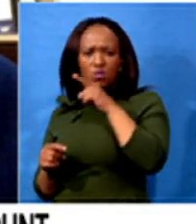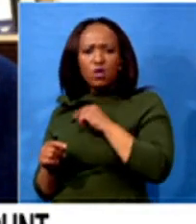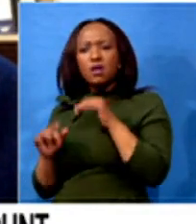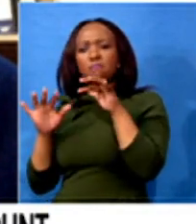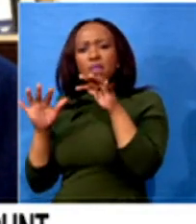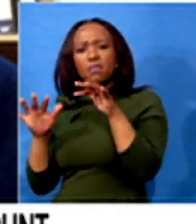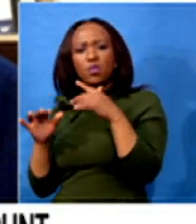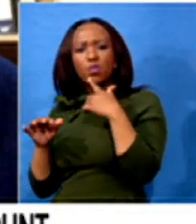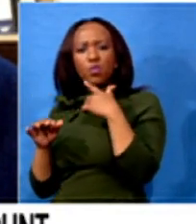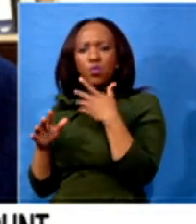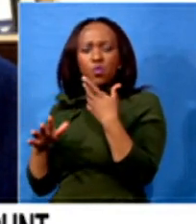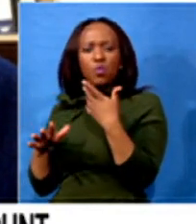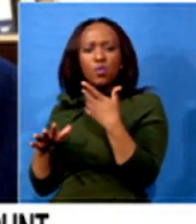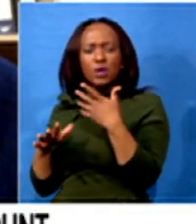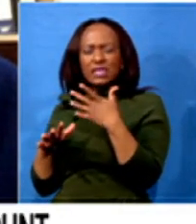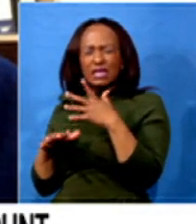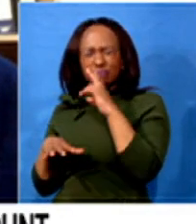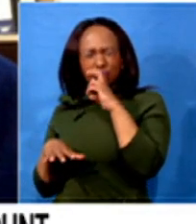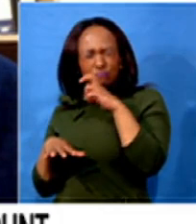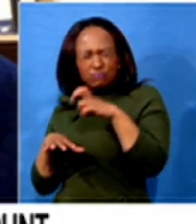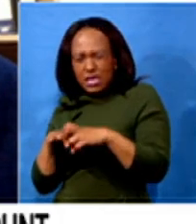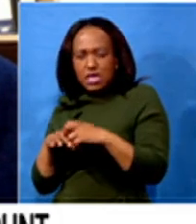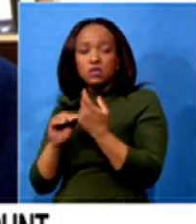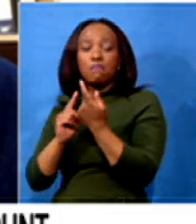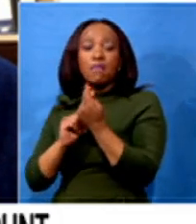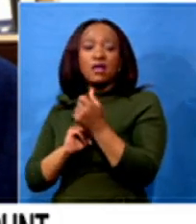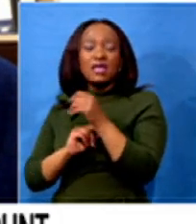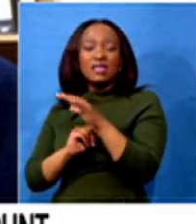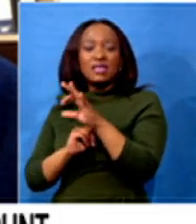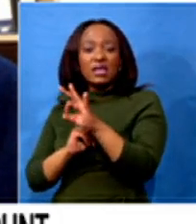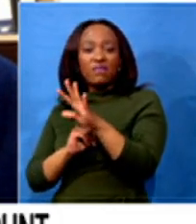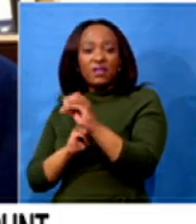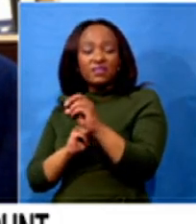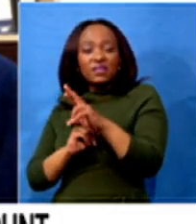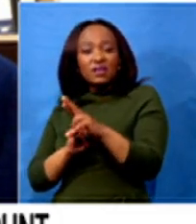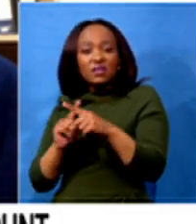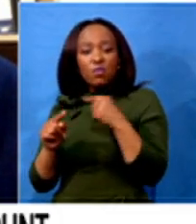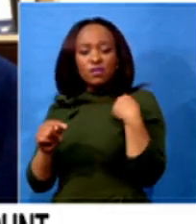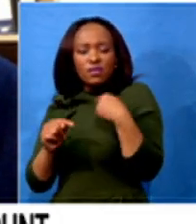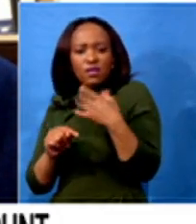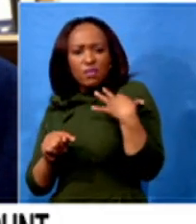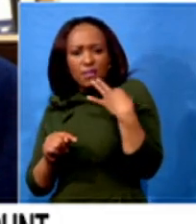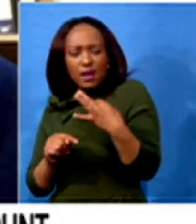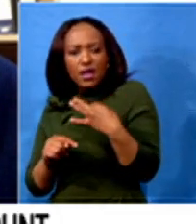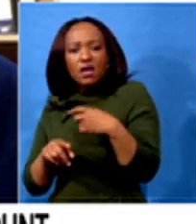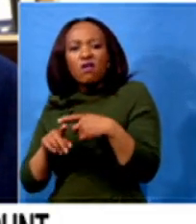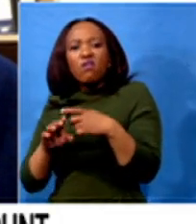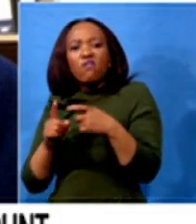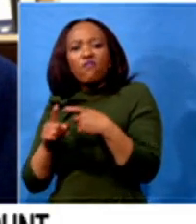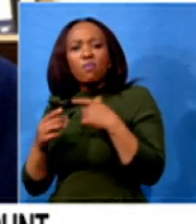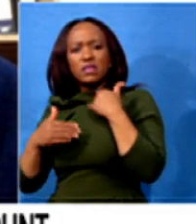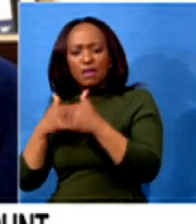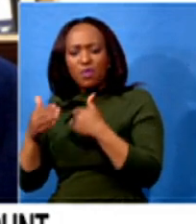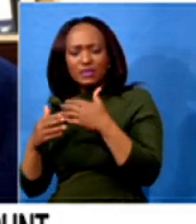who actually are in dire need of that 350 Rand? People who've been applying since the process was announced